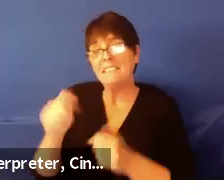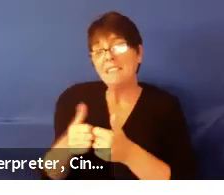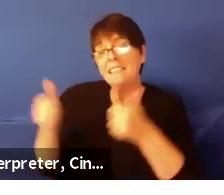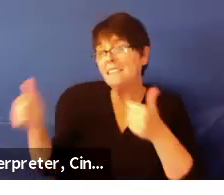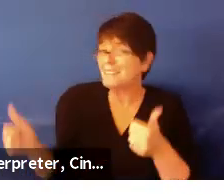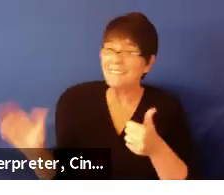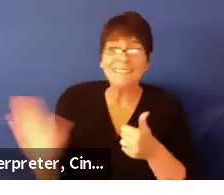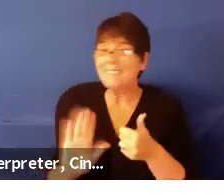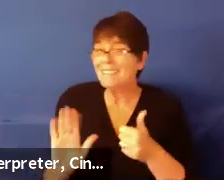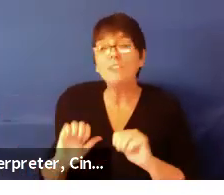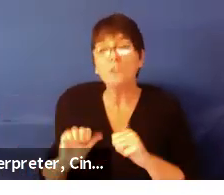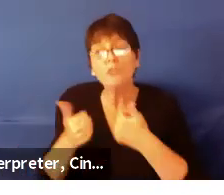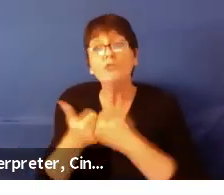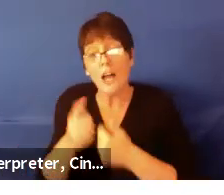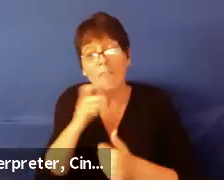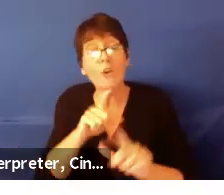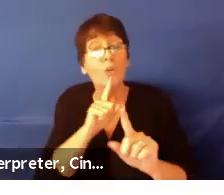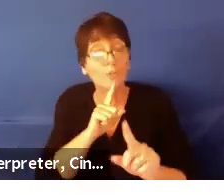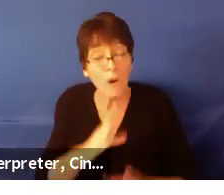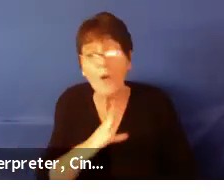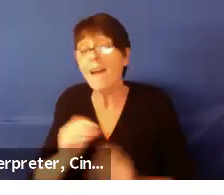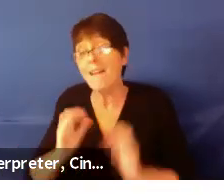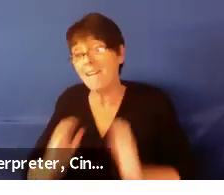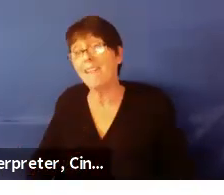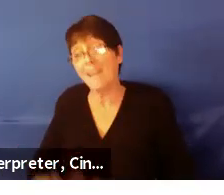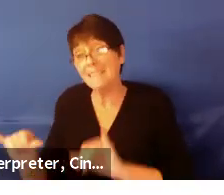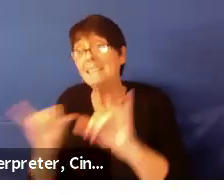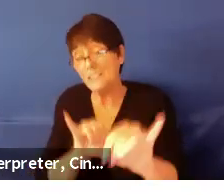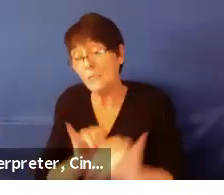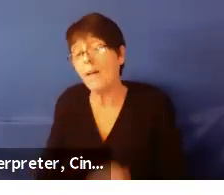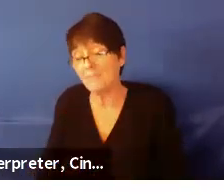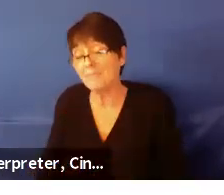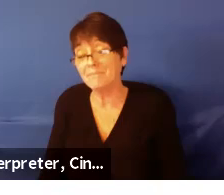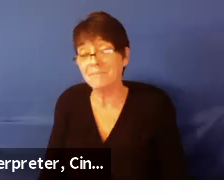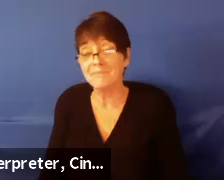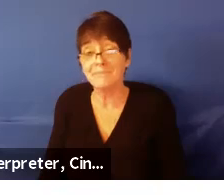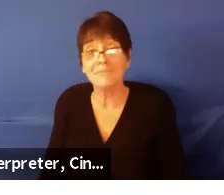been a challenge both for responders and clients too. Next slide, please.